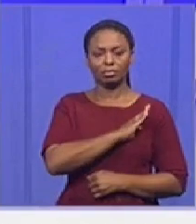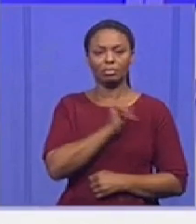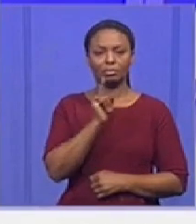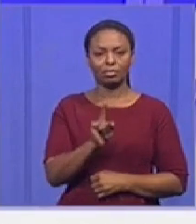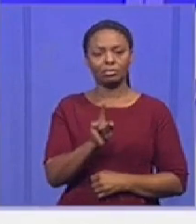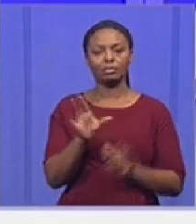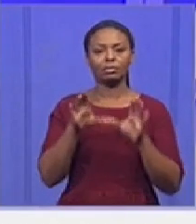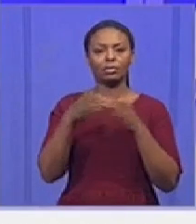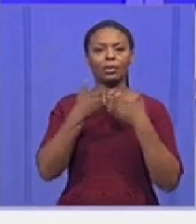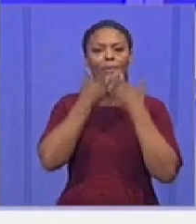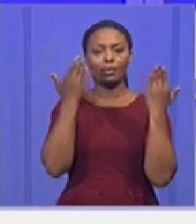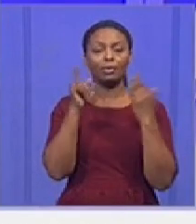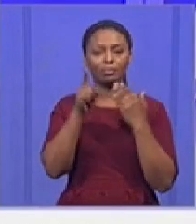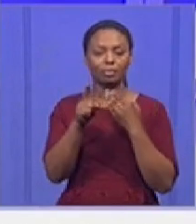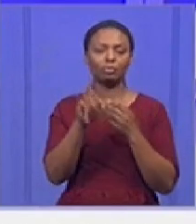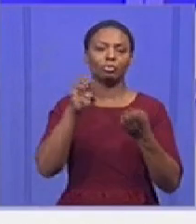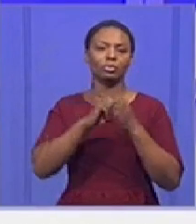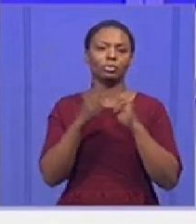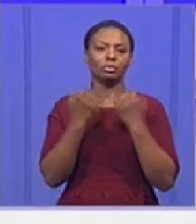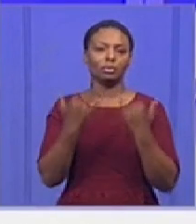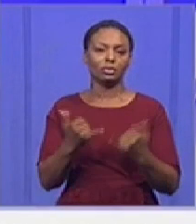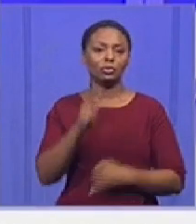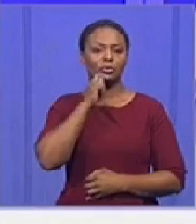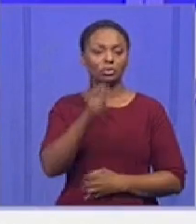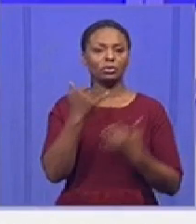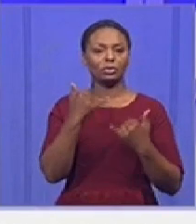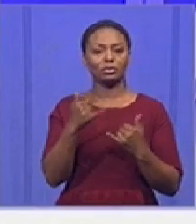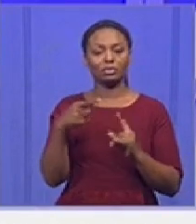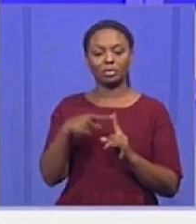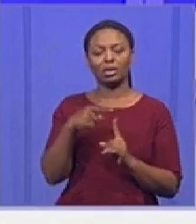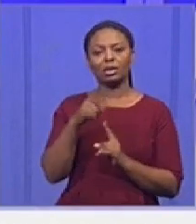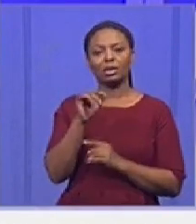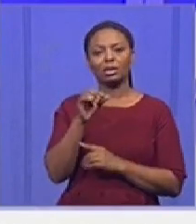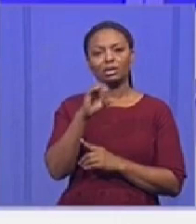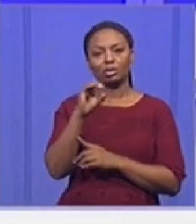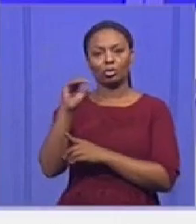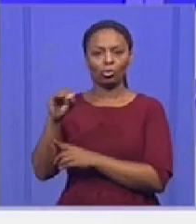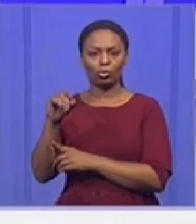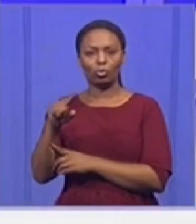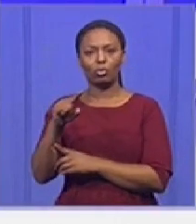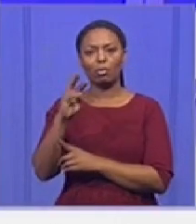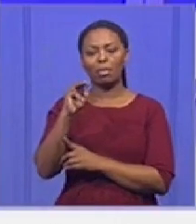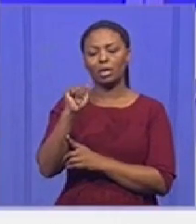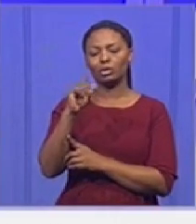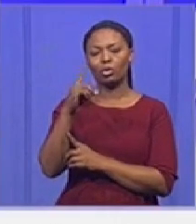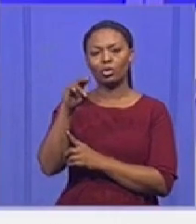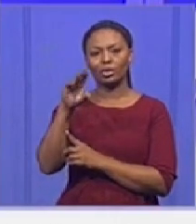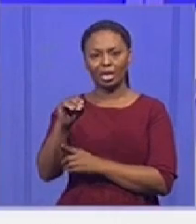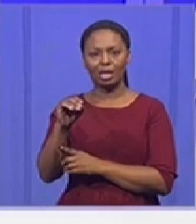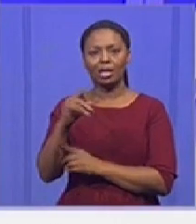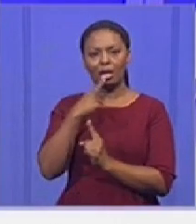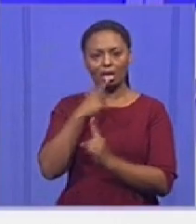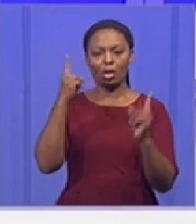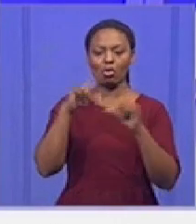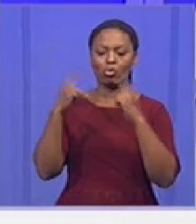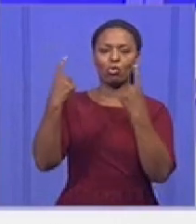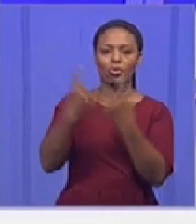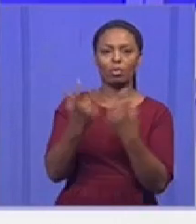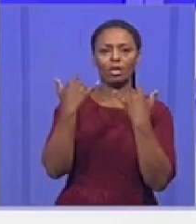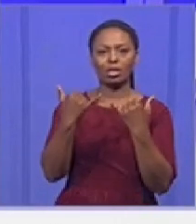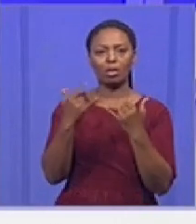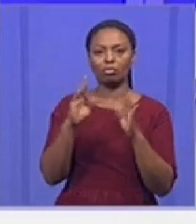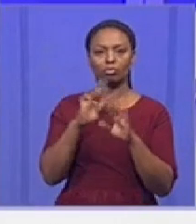mogasi yono wa setšhaba. Seno ke morago ga gore motlhankela khuduthamaga mogolo wa SABC Madoda Nxakwe a bolelele komiti gore